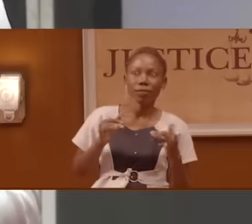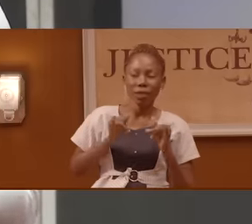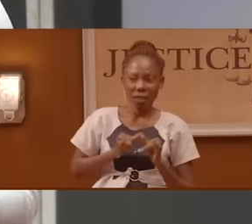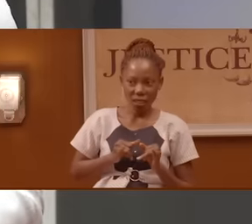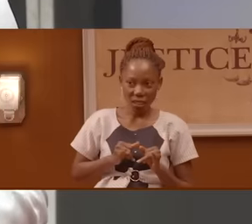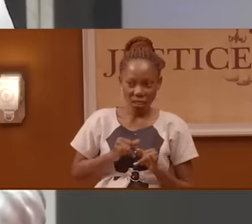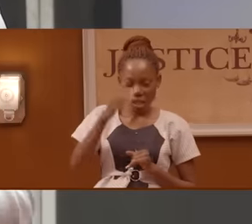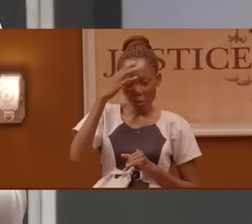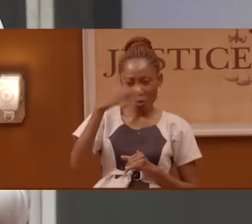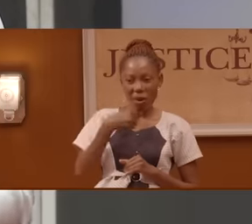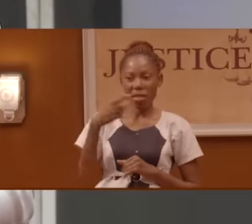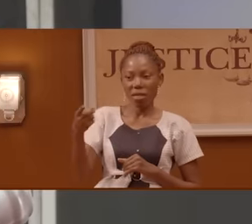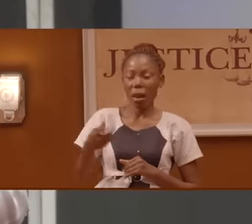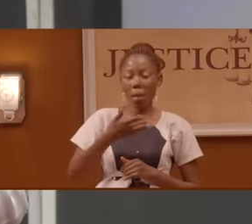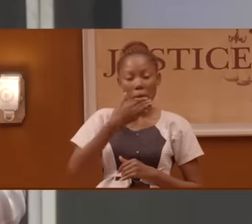that to comply